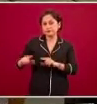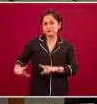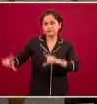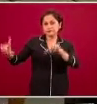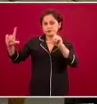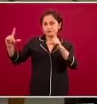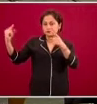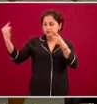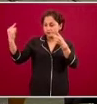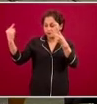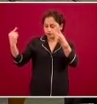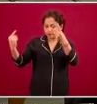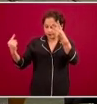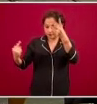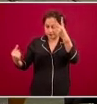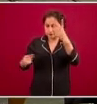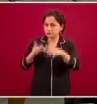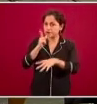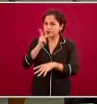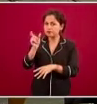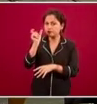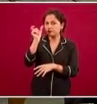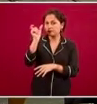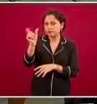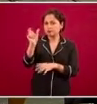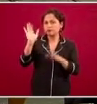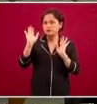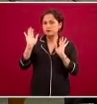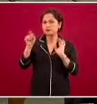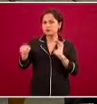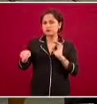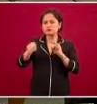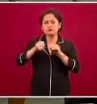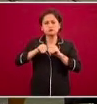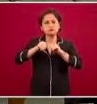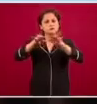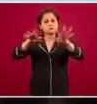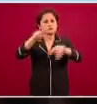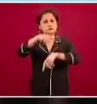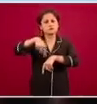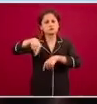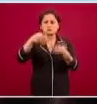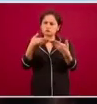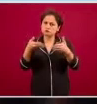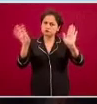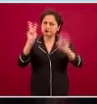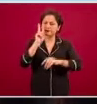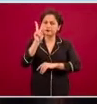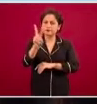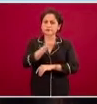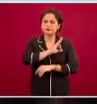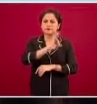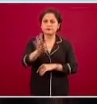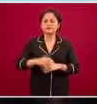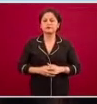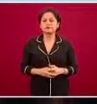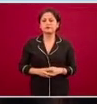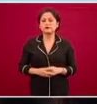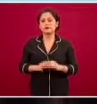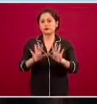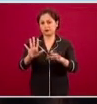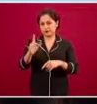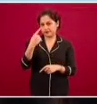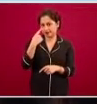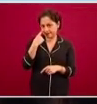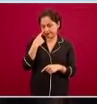pretty diverse number of different information that is collected by this vigilance strategy.